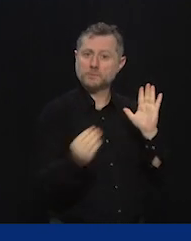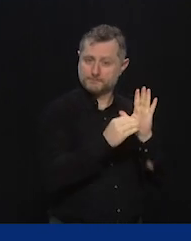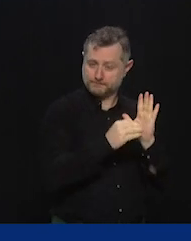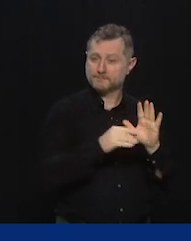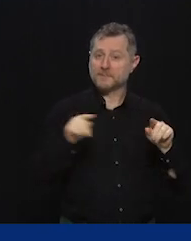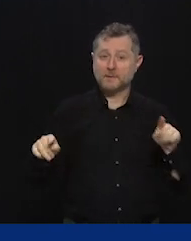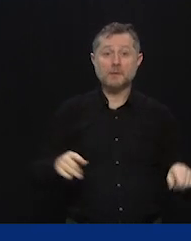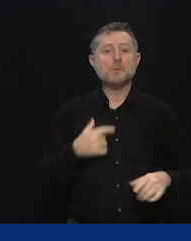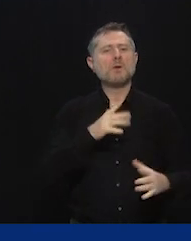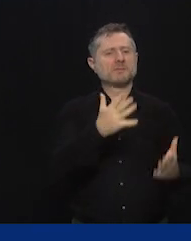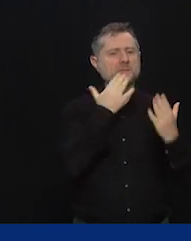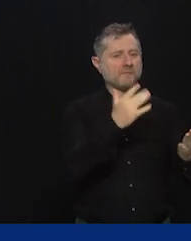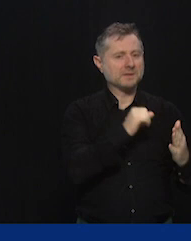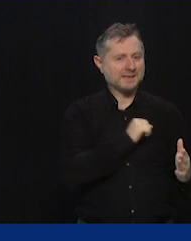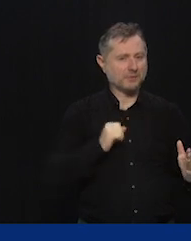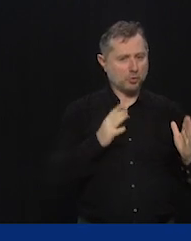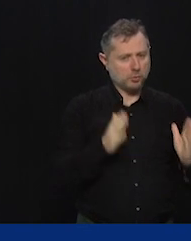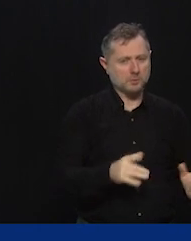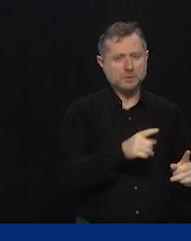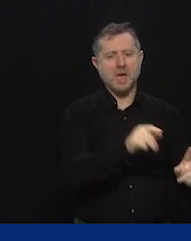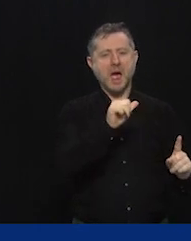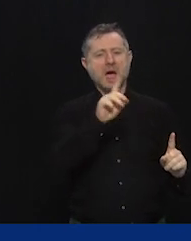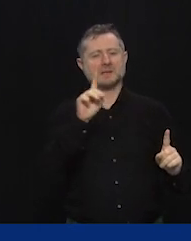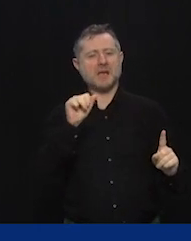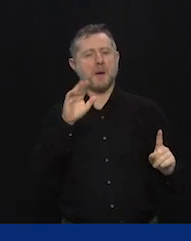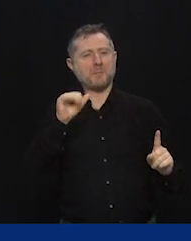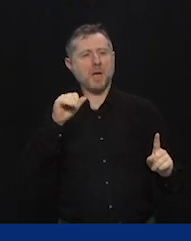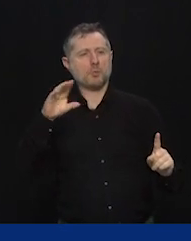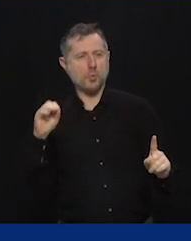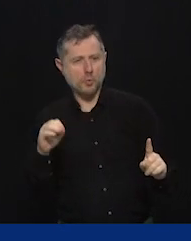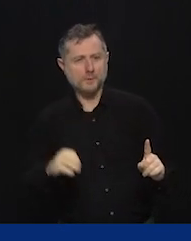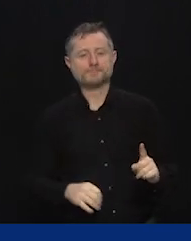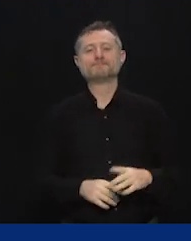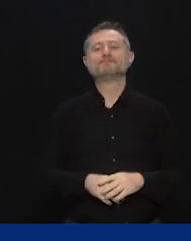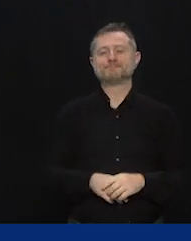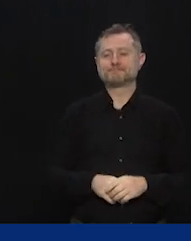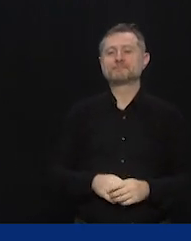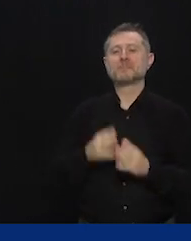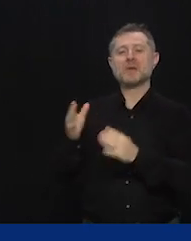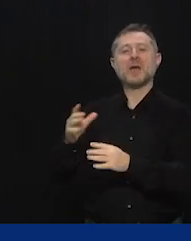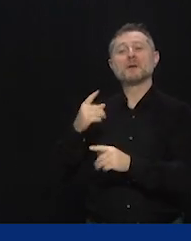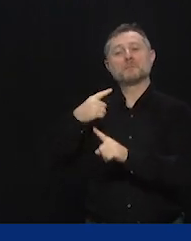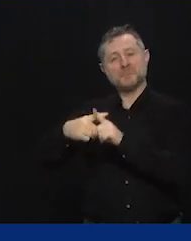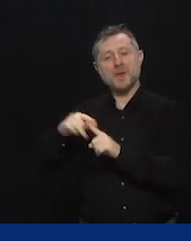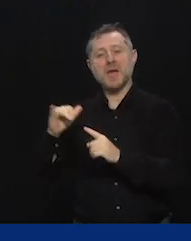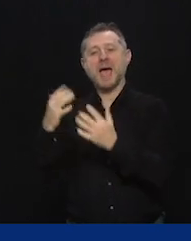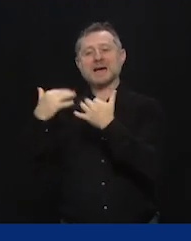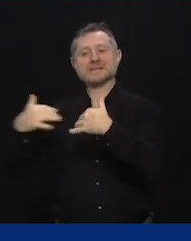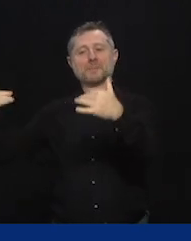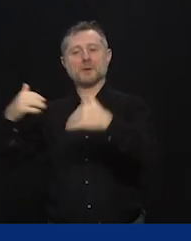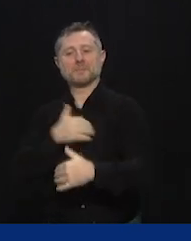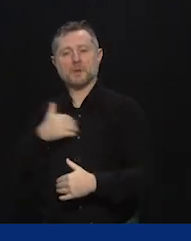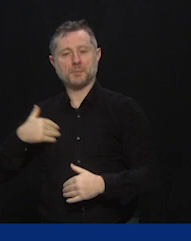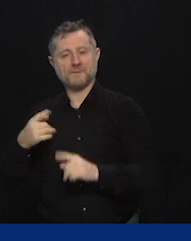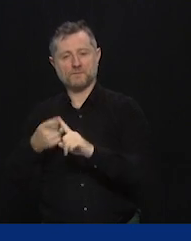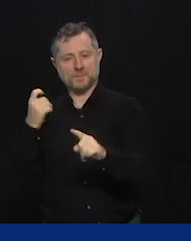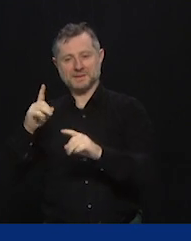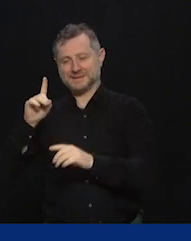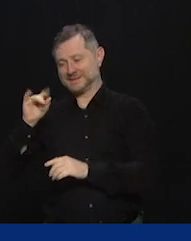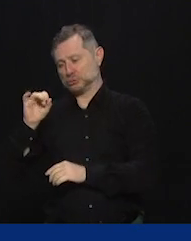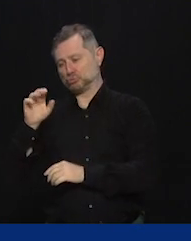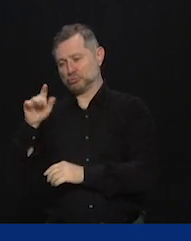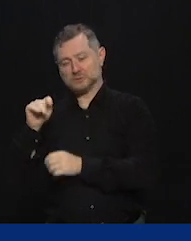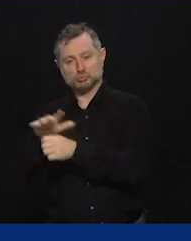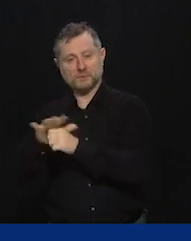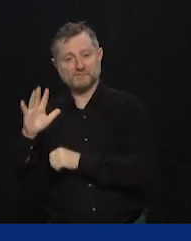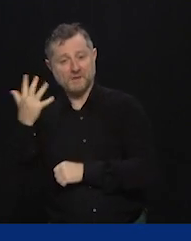District 15, and Stanley Galliff, our assembly member from District 95, and you'll be hearing from them in a couple minutes, but thank them. Also, Kathy Nolan